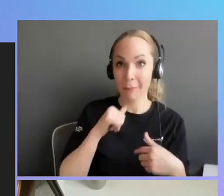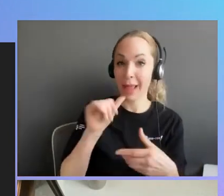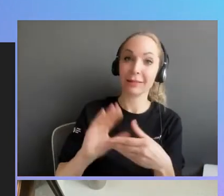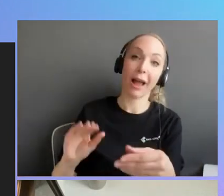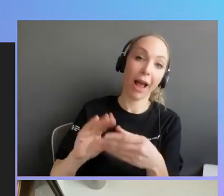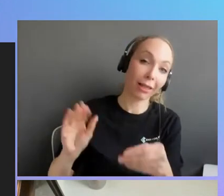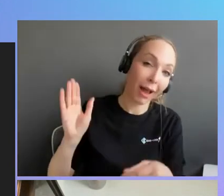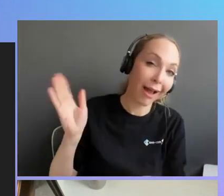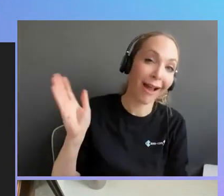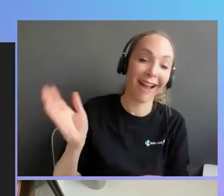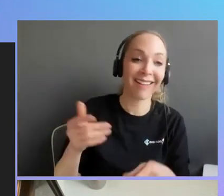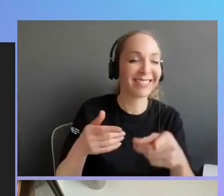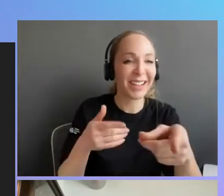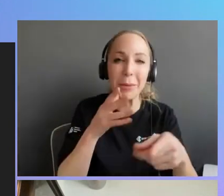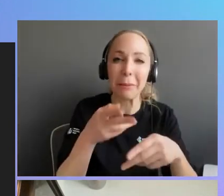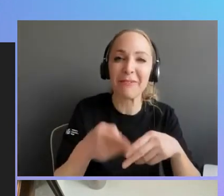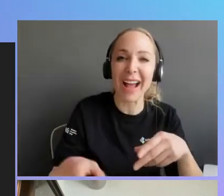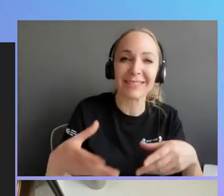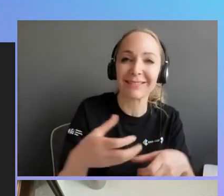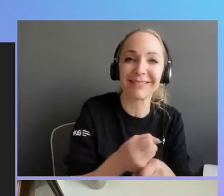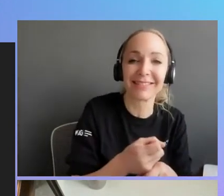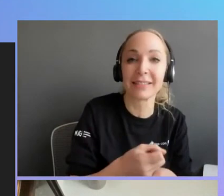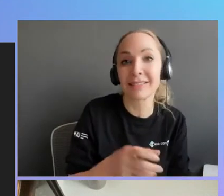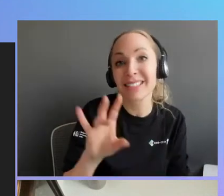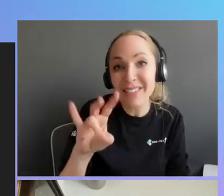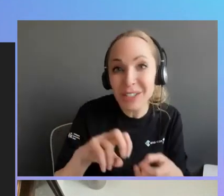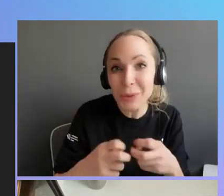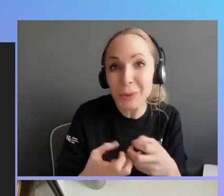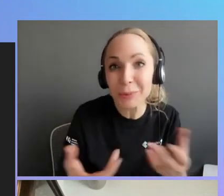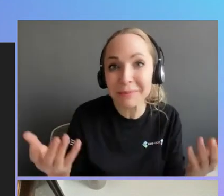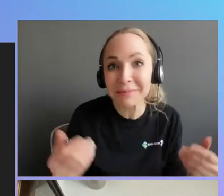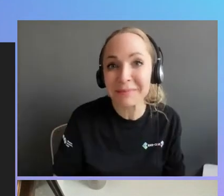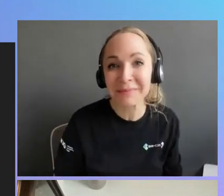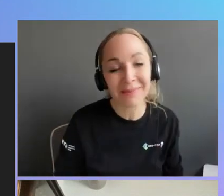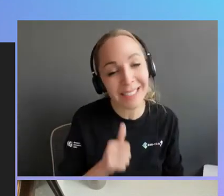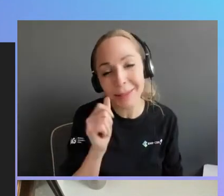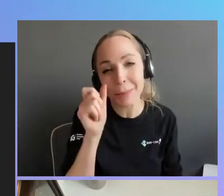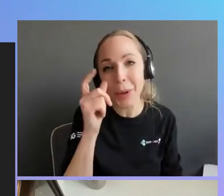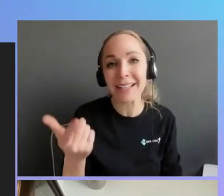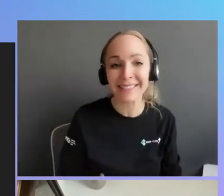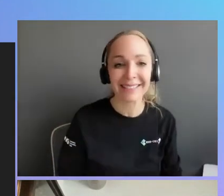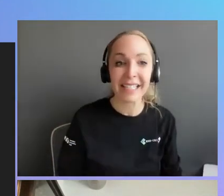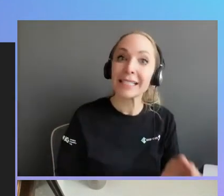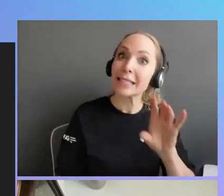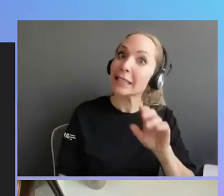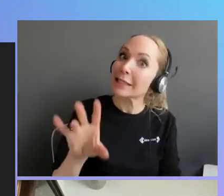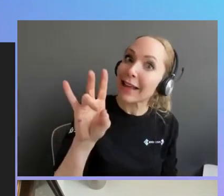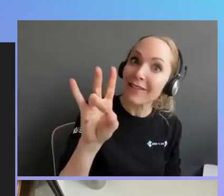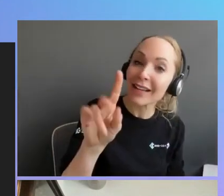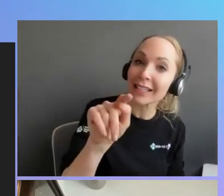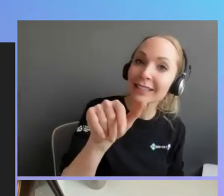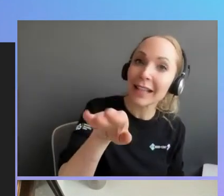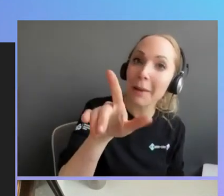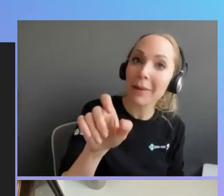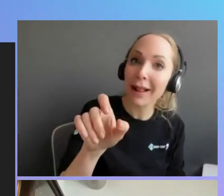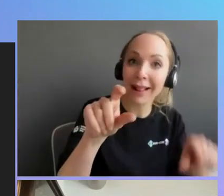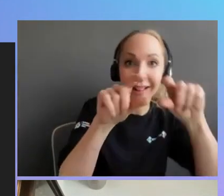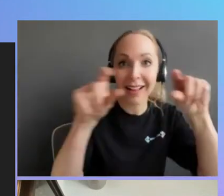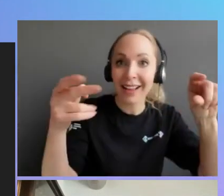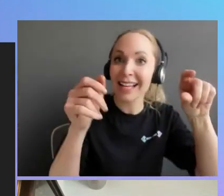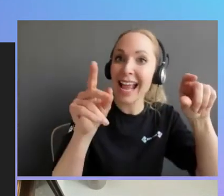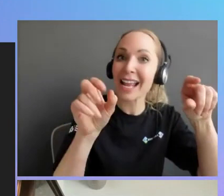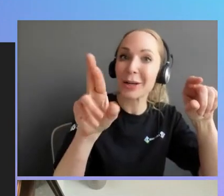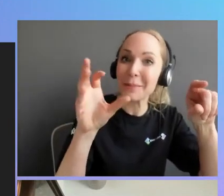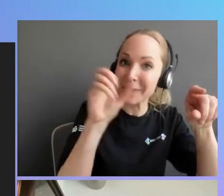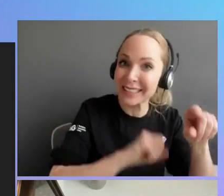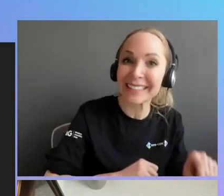talking. But yeah, we found 7 issues, and there's no surprise because we have 7 table headers missing table header semantics. So I'm going